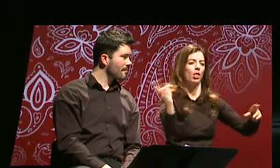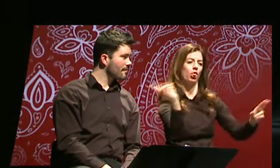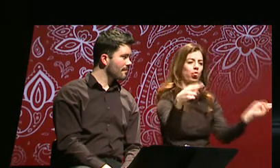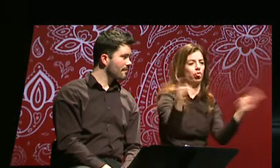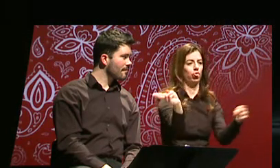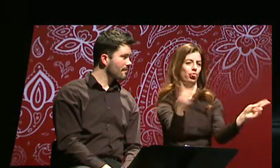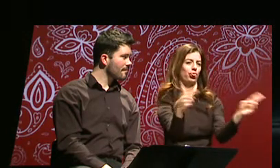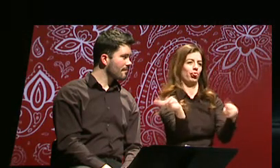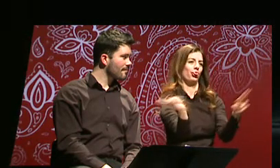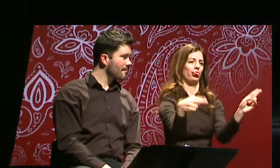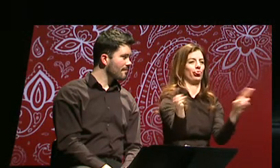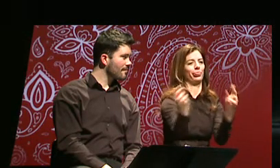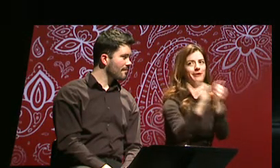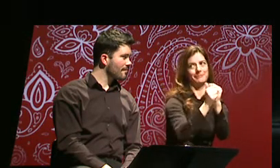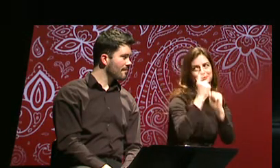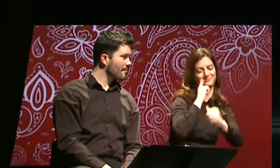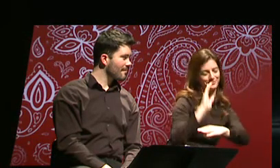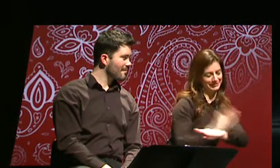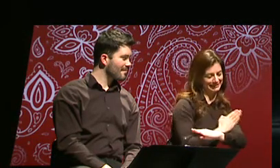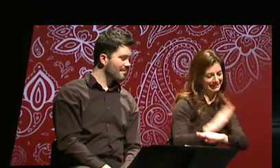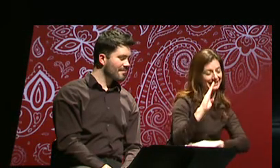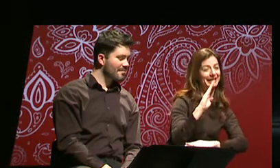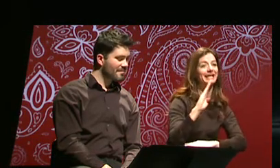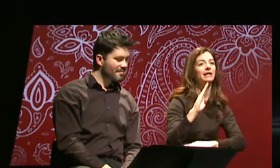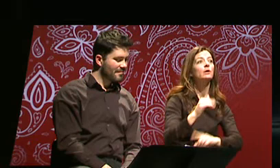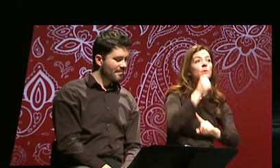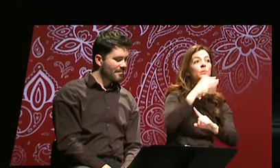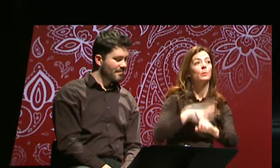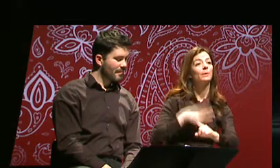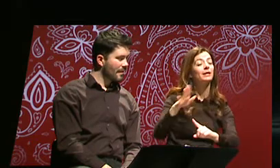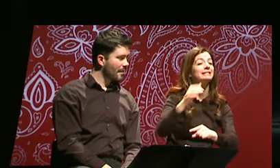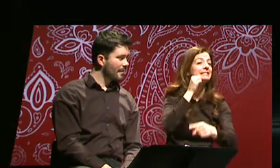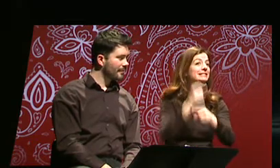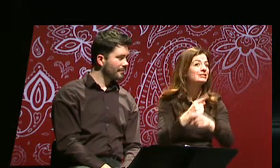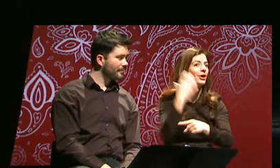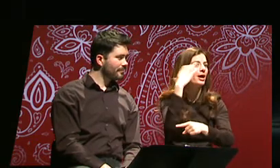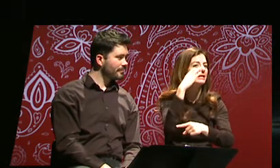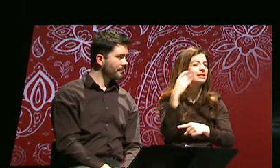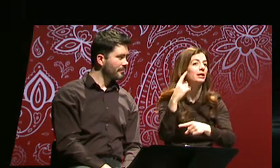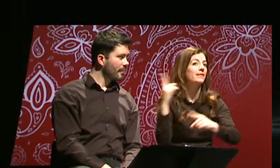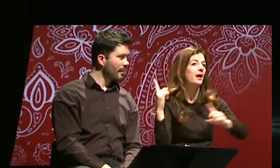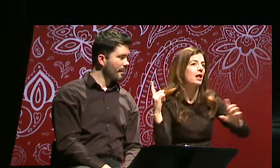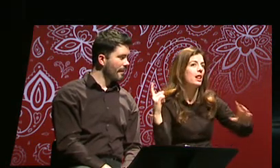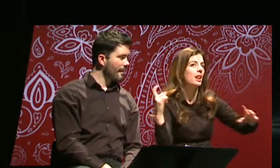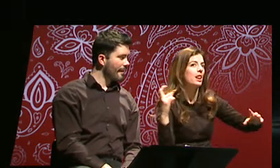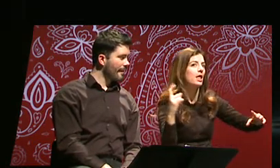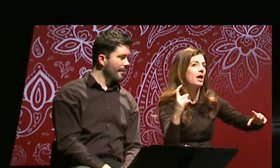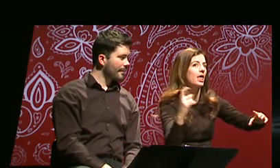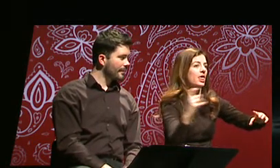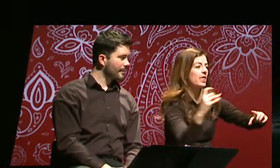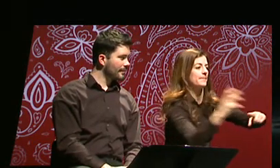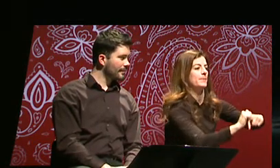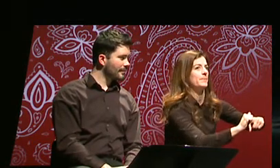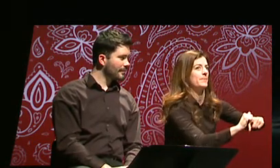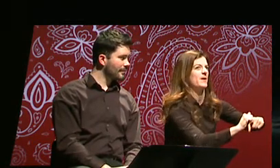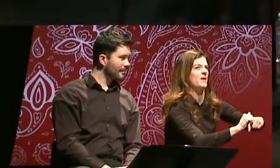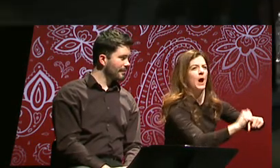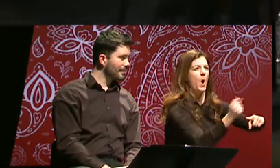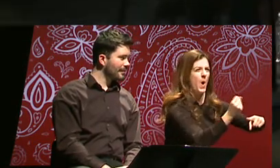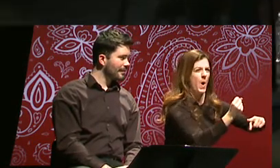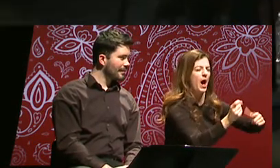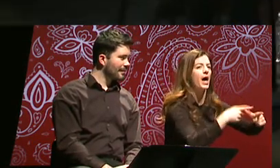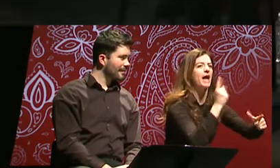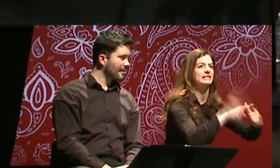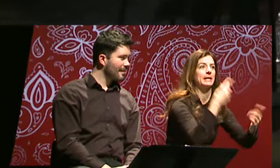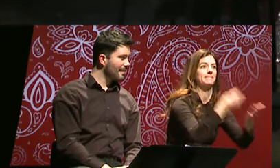sing-off. The bride's sisters and cousins sneak up to the groom and grab his finger. Then they refuse to let it go until he pays